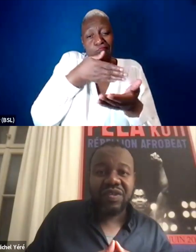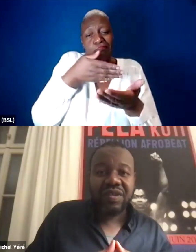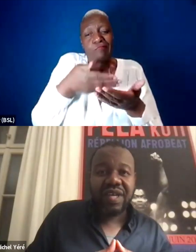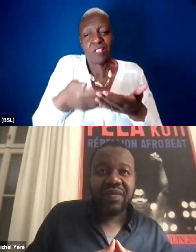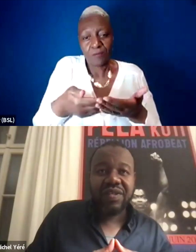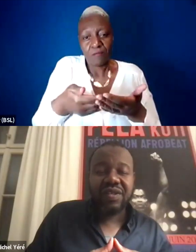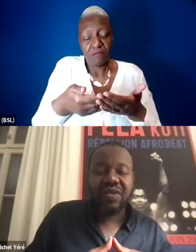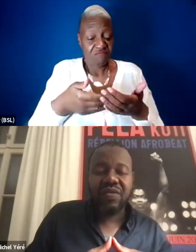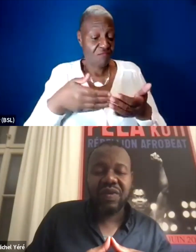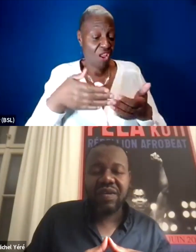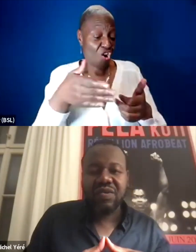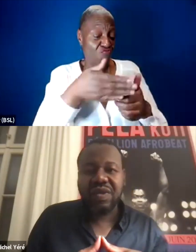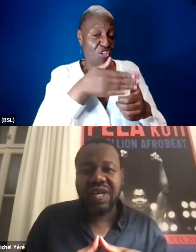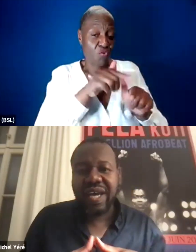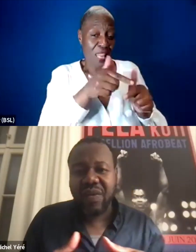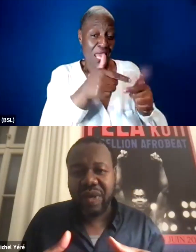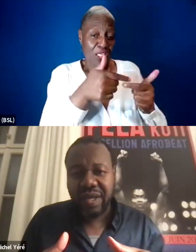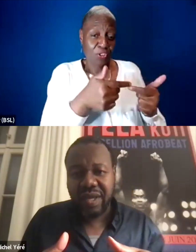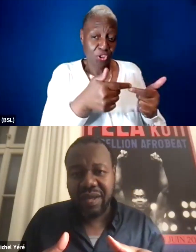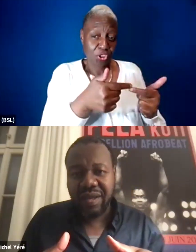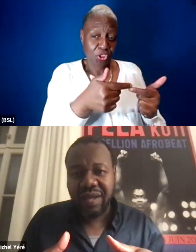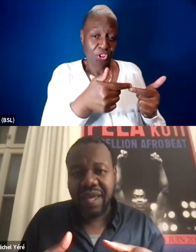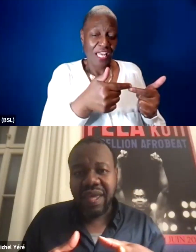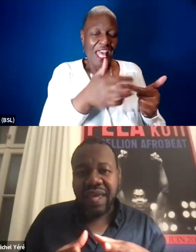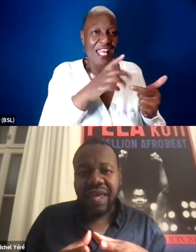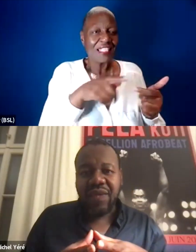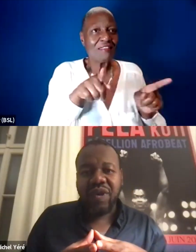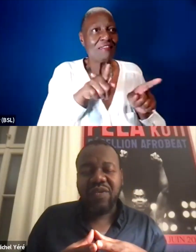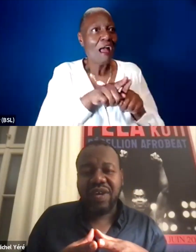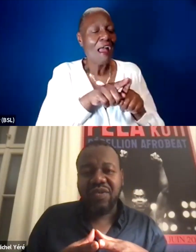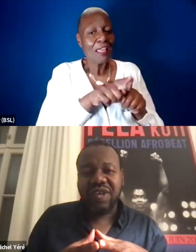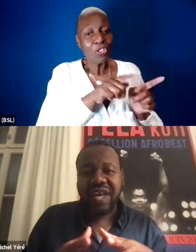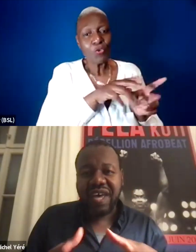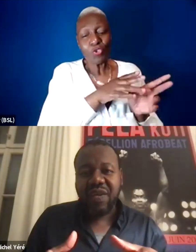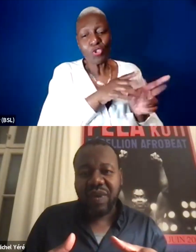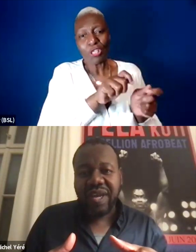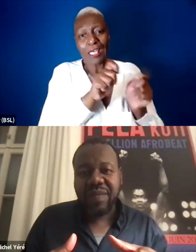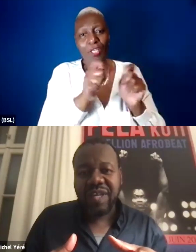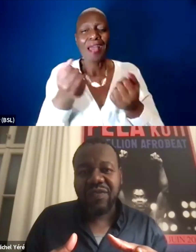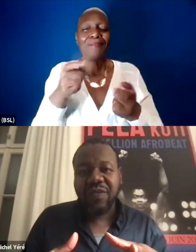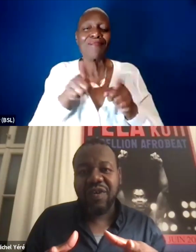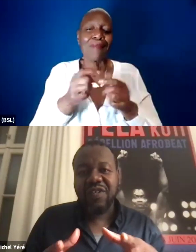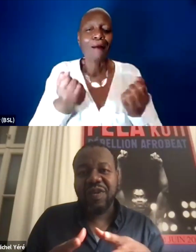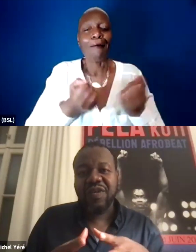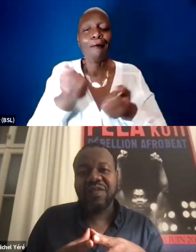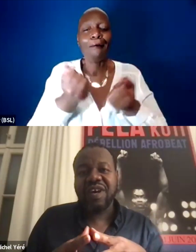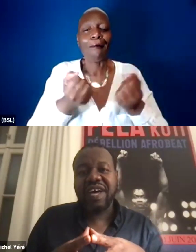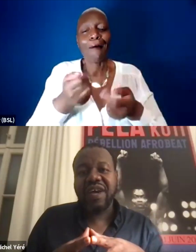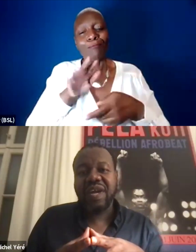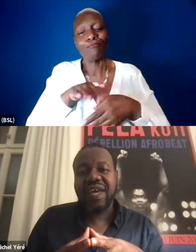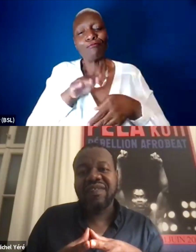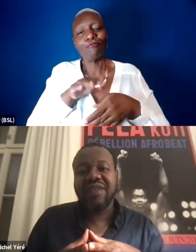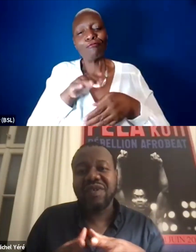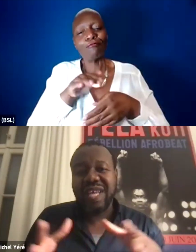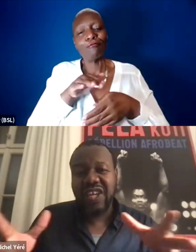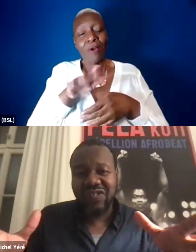of the original language, you get onto a highway. And why do I use a highway metaphor? It is because a